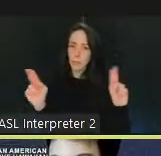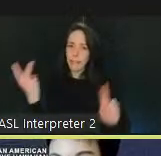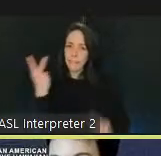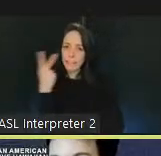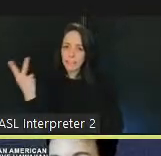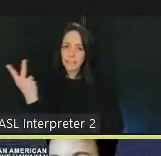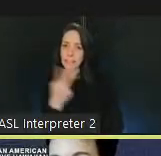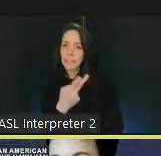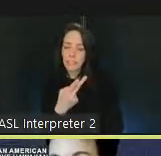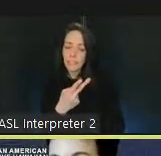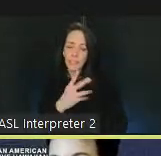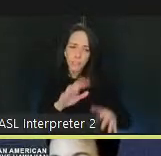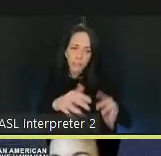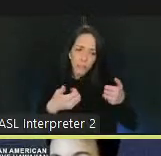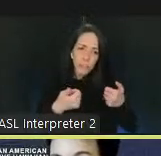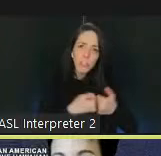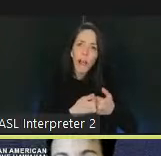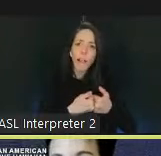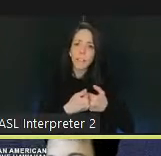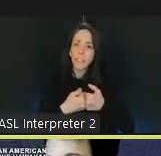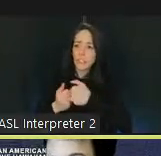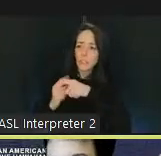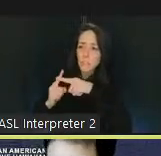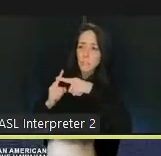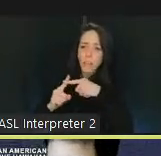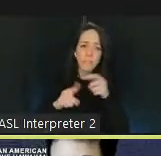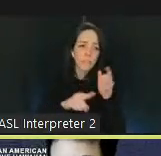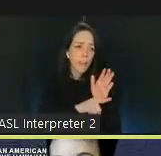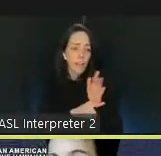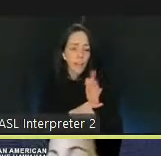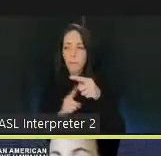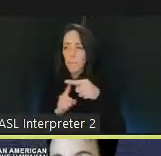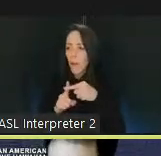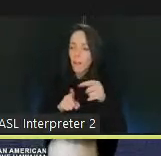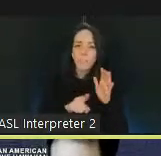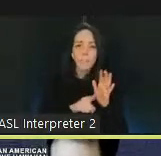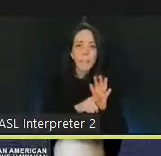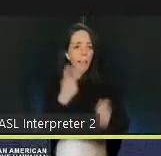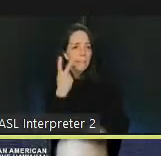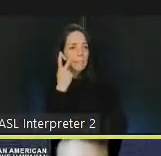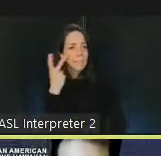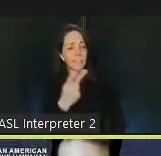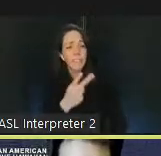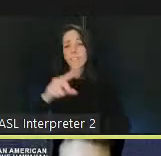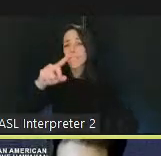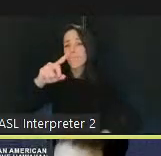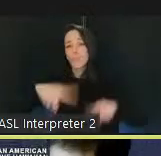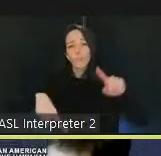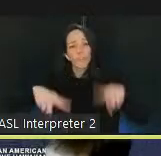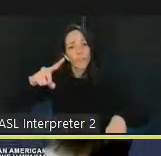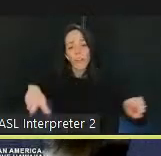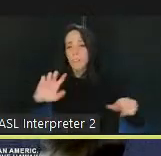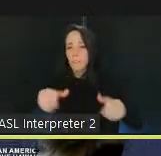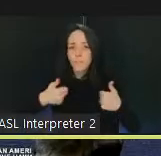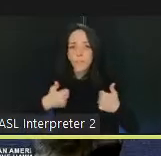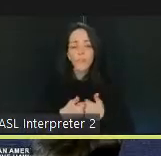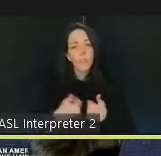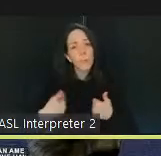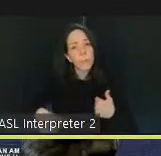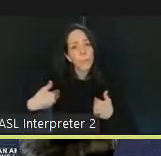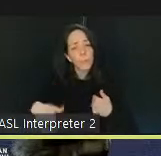the challenges that we face, and there are a whole variety of them. I